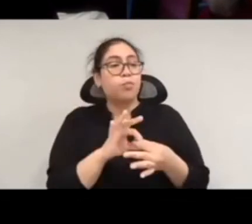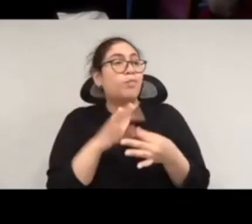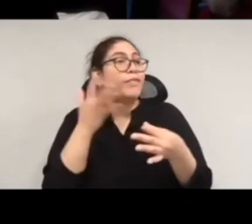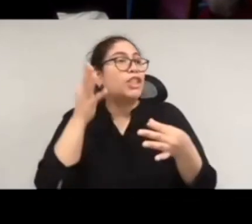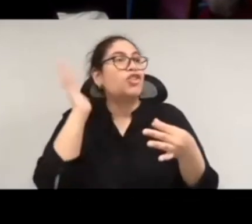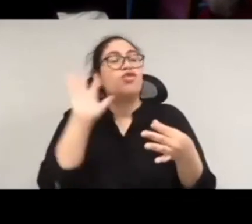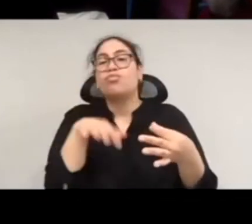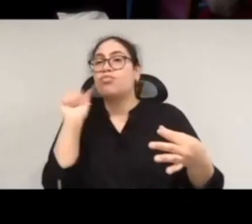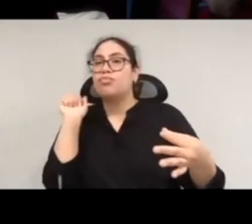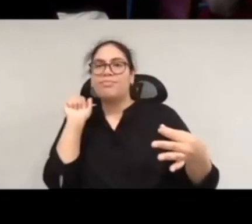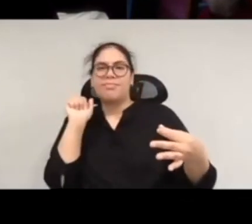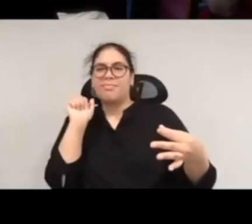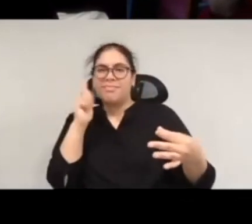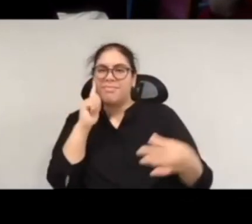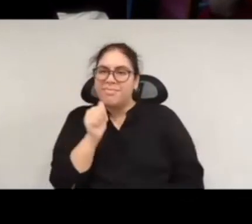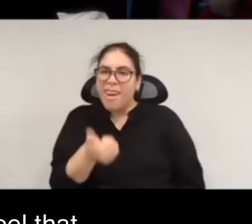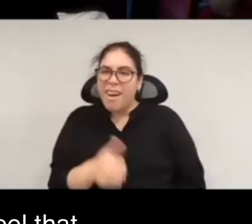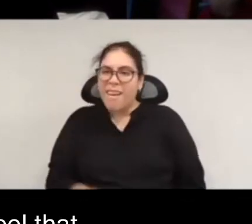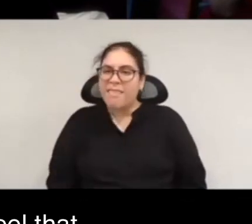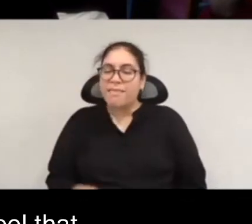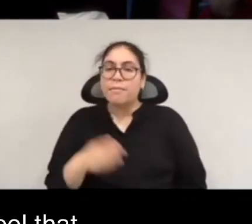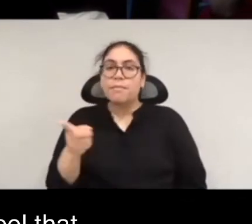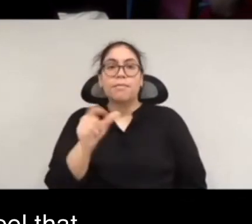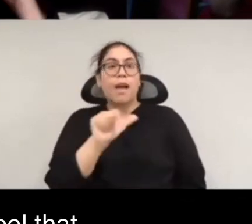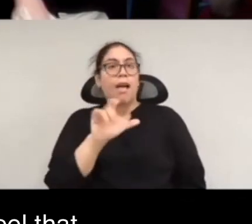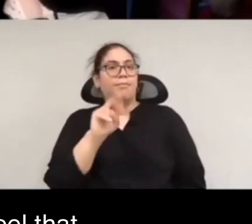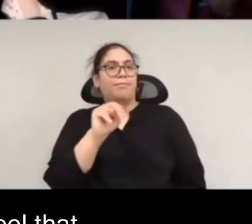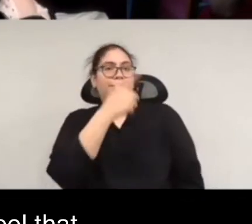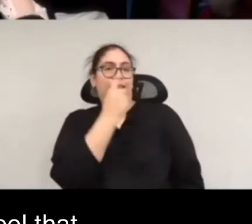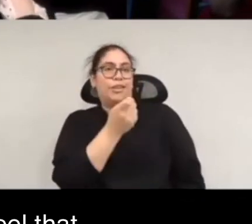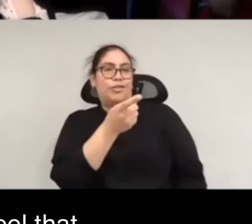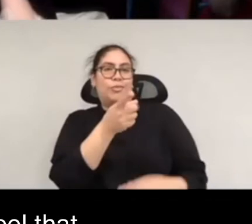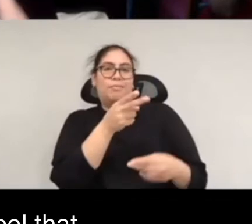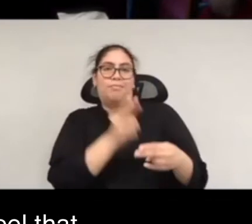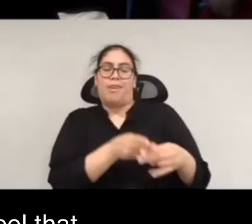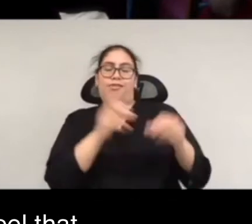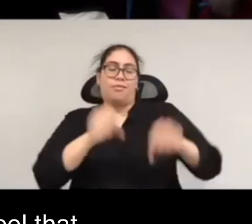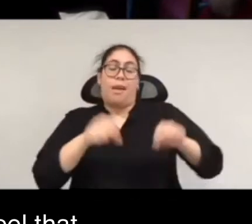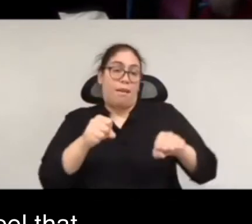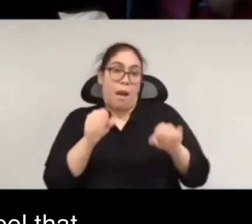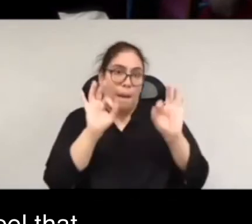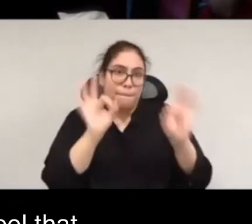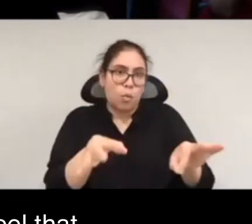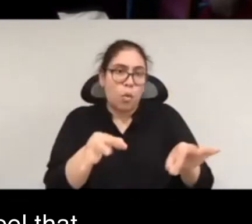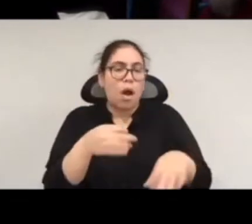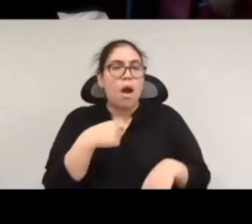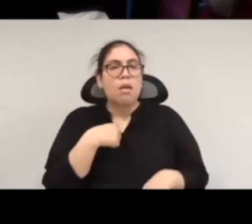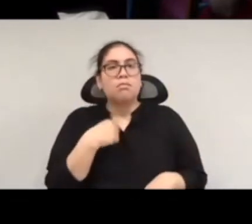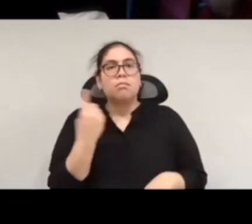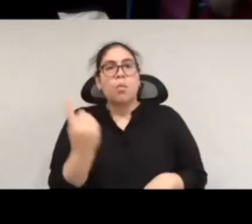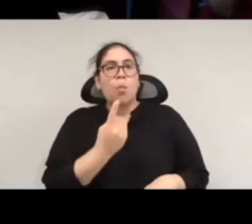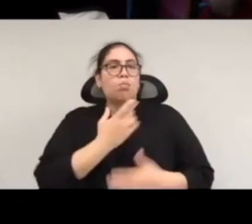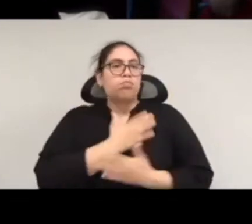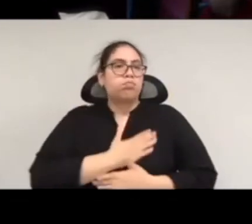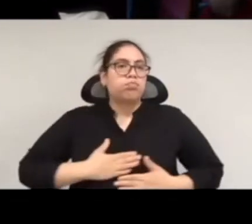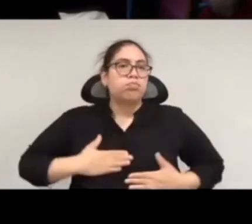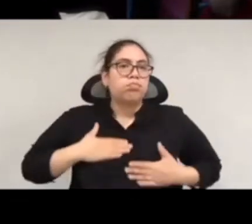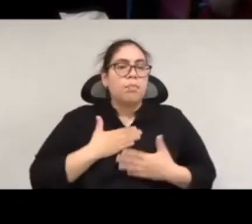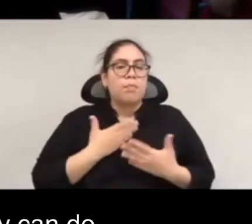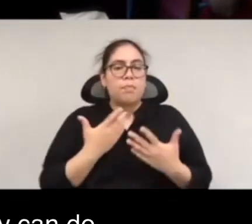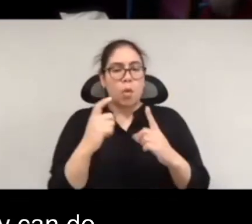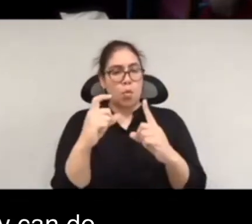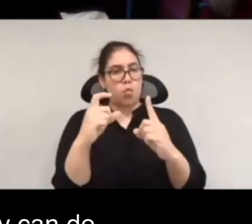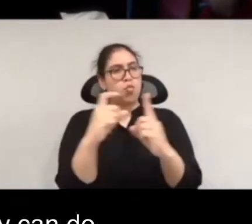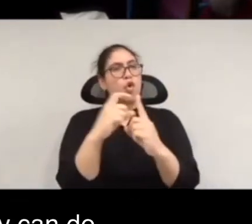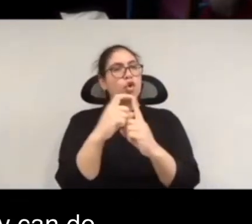Absolutely not. It's interesting you should say that, because I feel that I've always loved words, and I've always loved the power of words